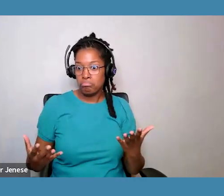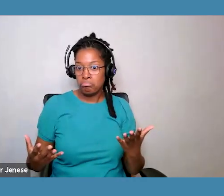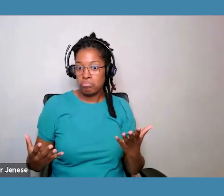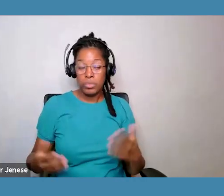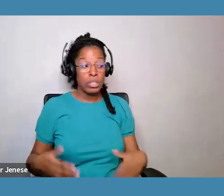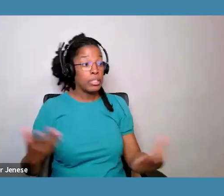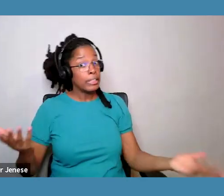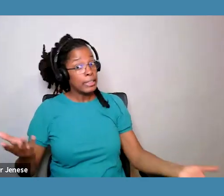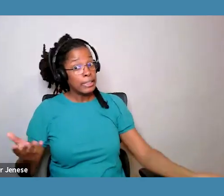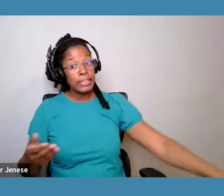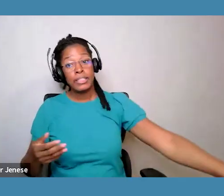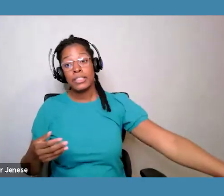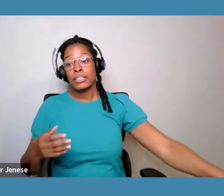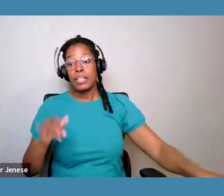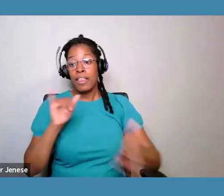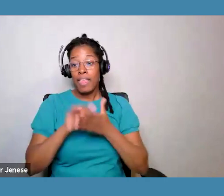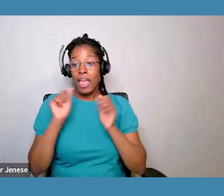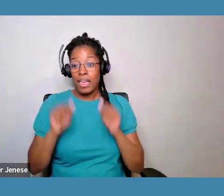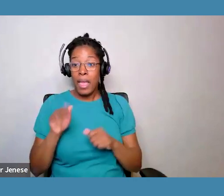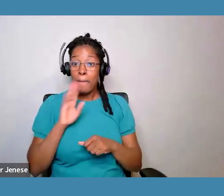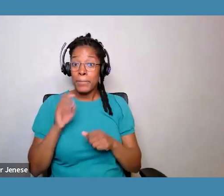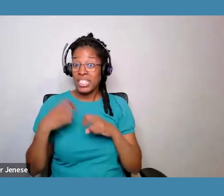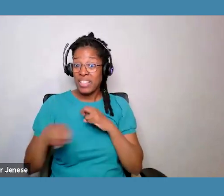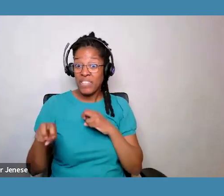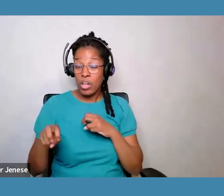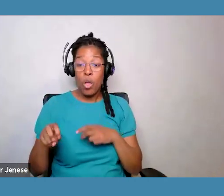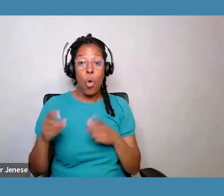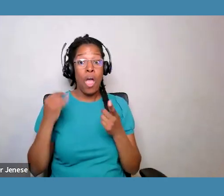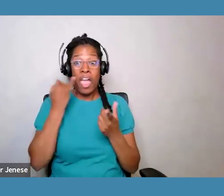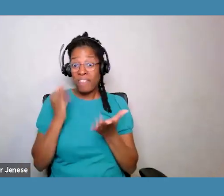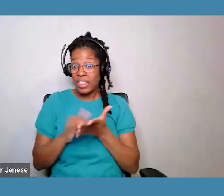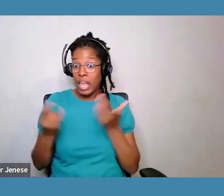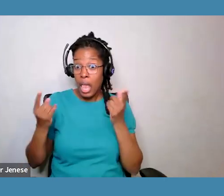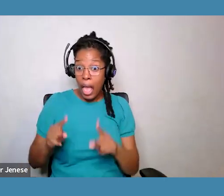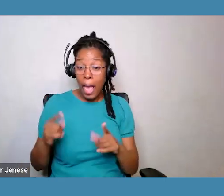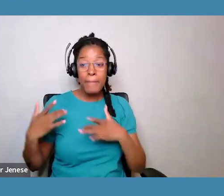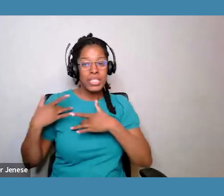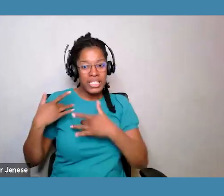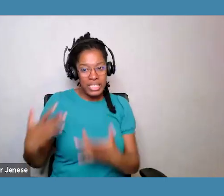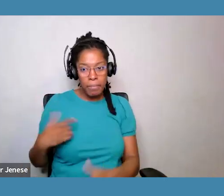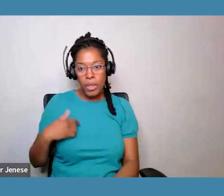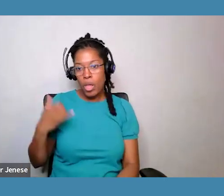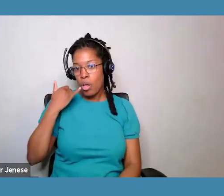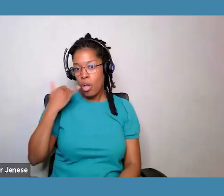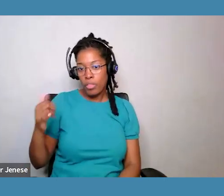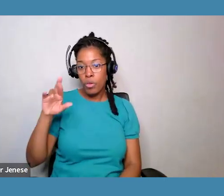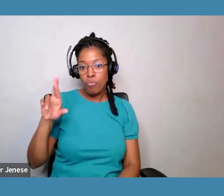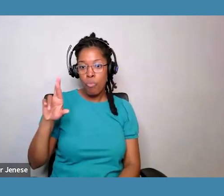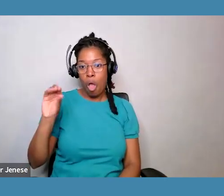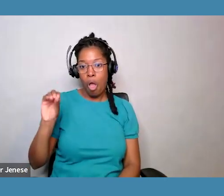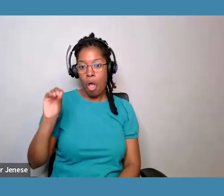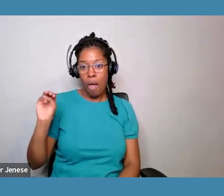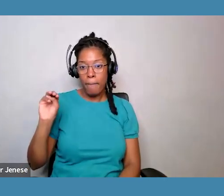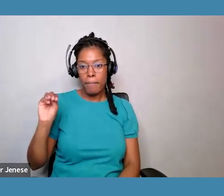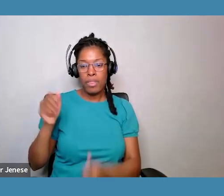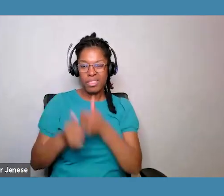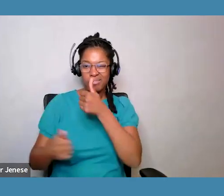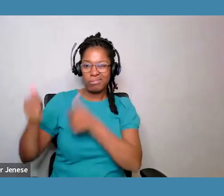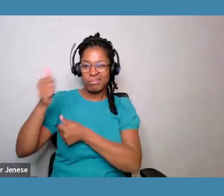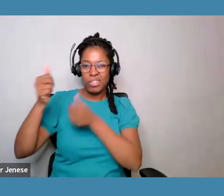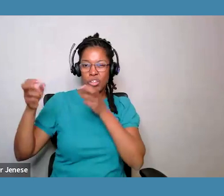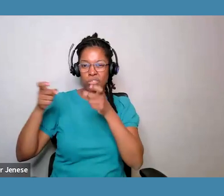That can be difficult. When that happens to us, typically we'll start off by calling the ROM, who is the head of the region that you